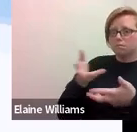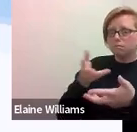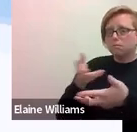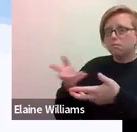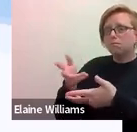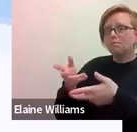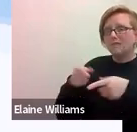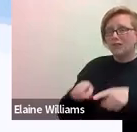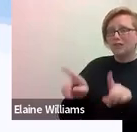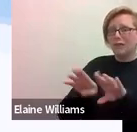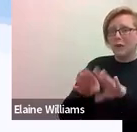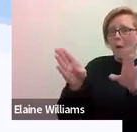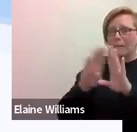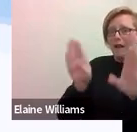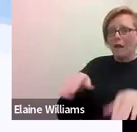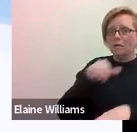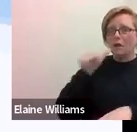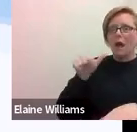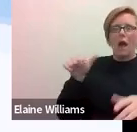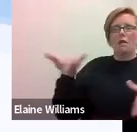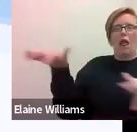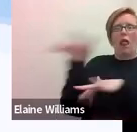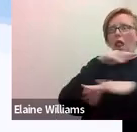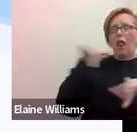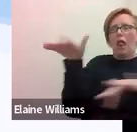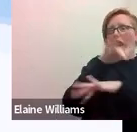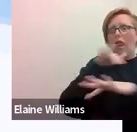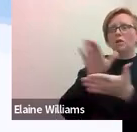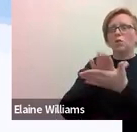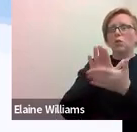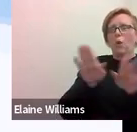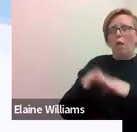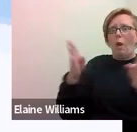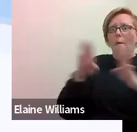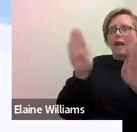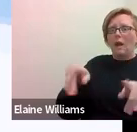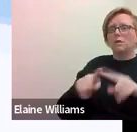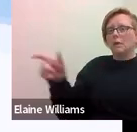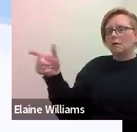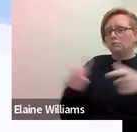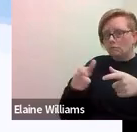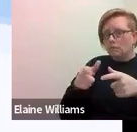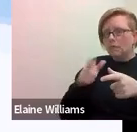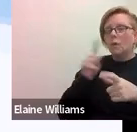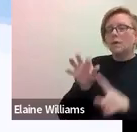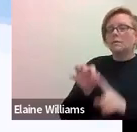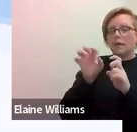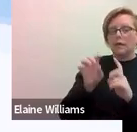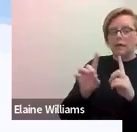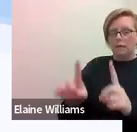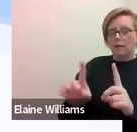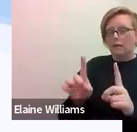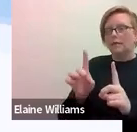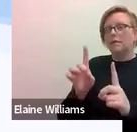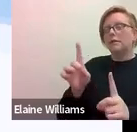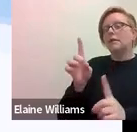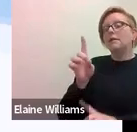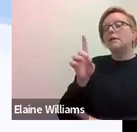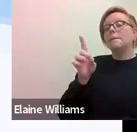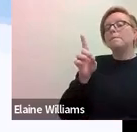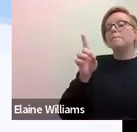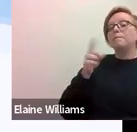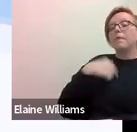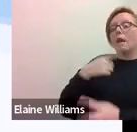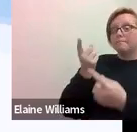house in the regular ed setting, though he did go to regular ed. And something the special ed director said to me when